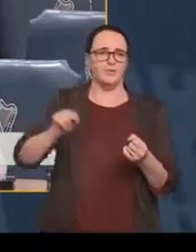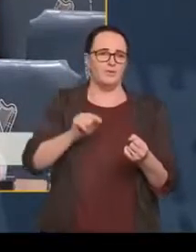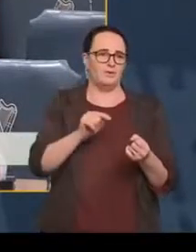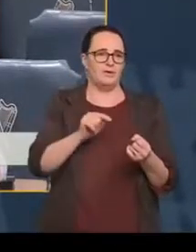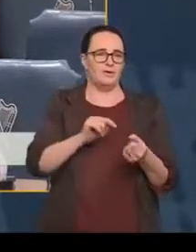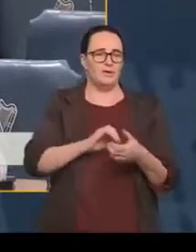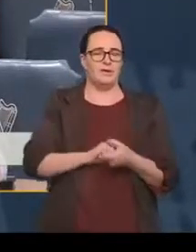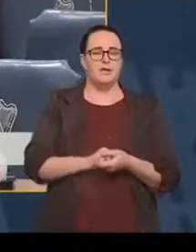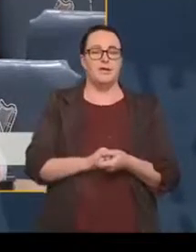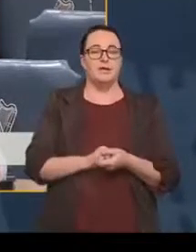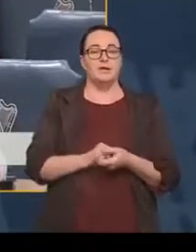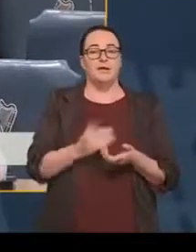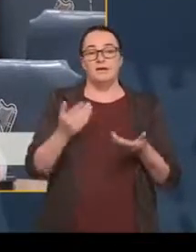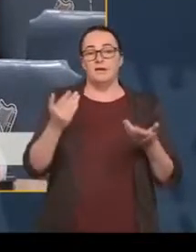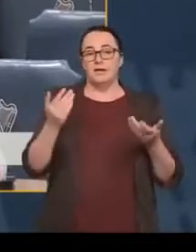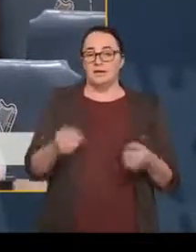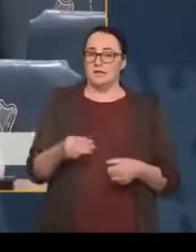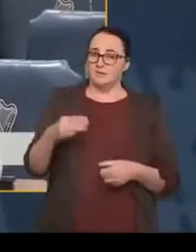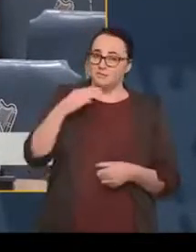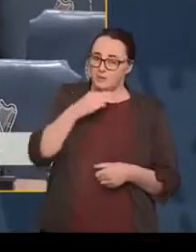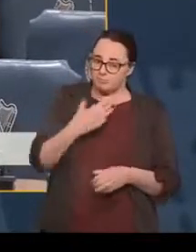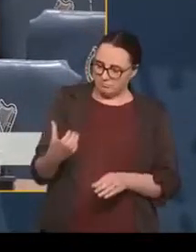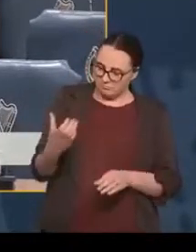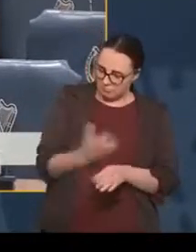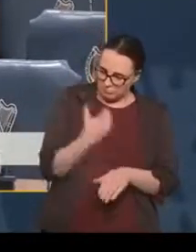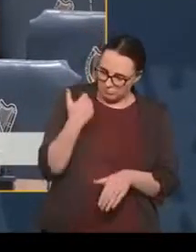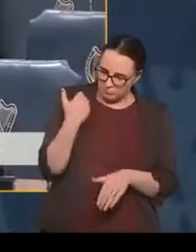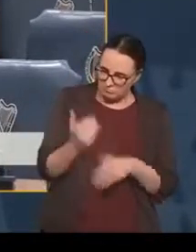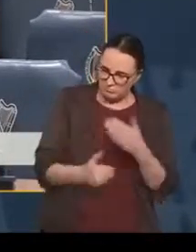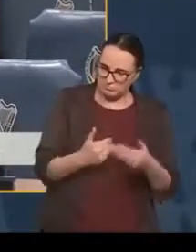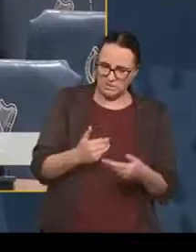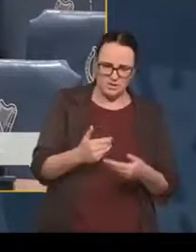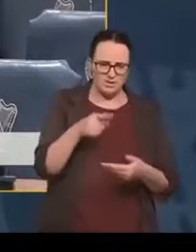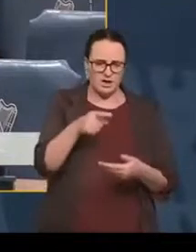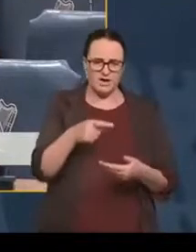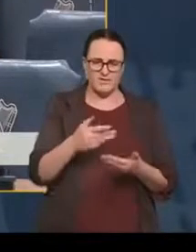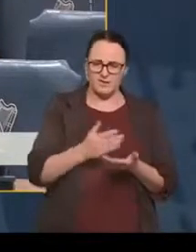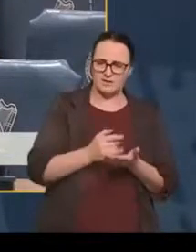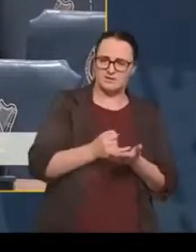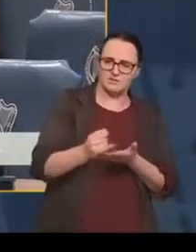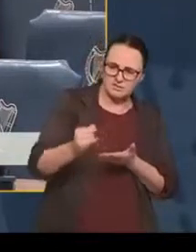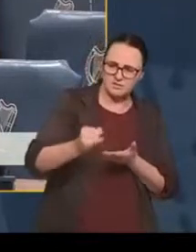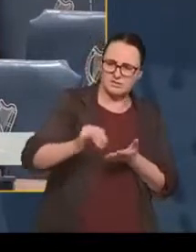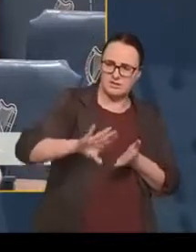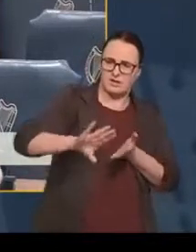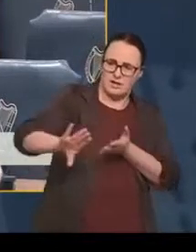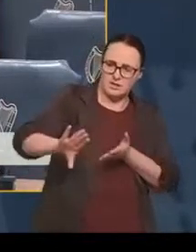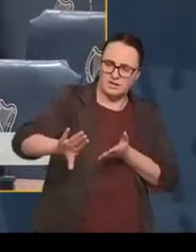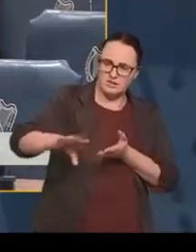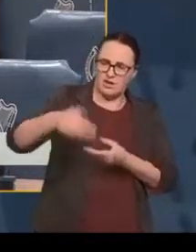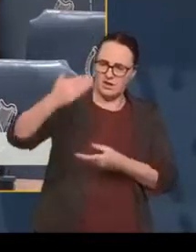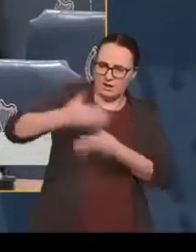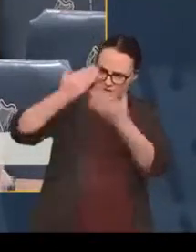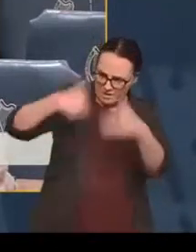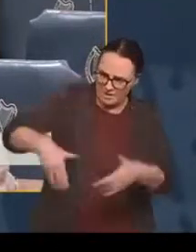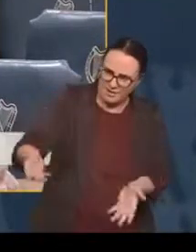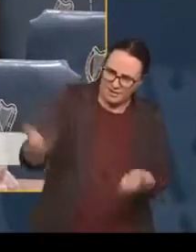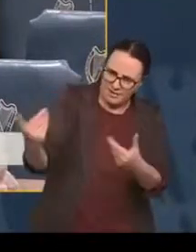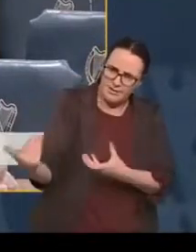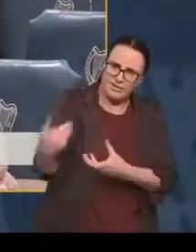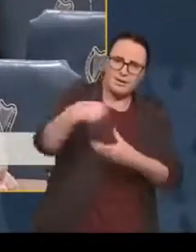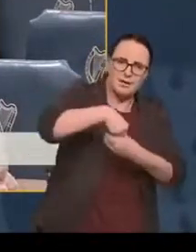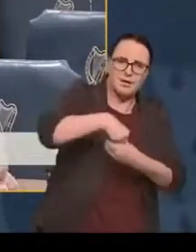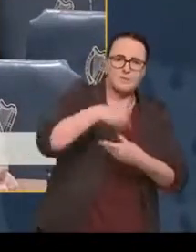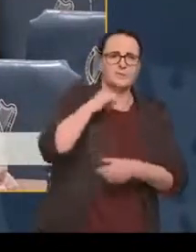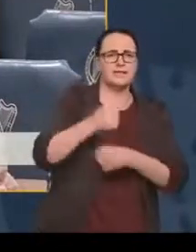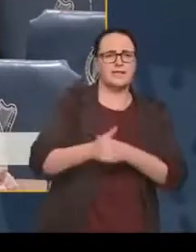is important that we continue, as other speakers have said, to overcome the marginalisation in society. But today is a very good